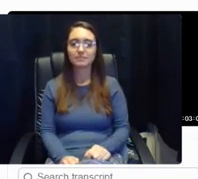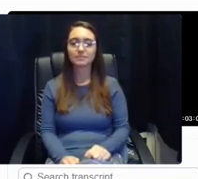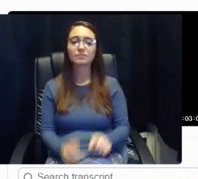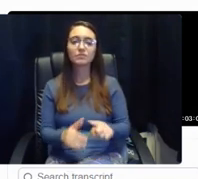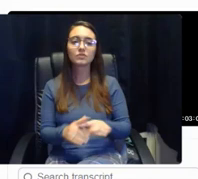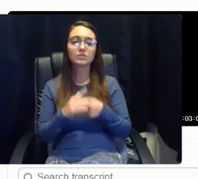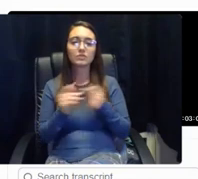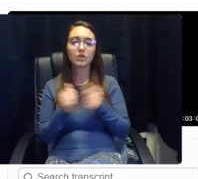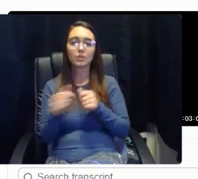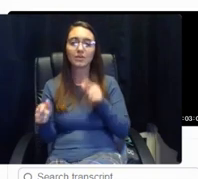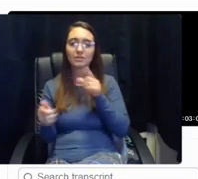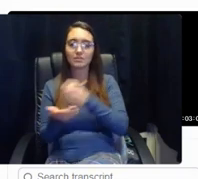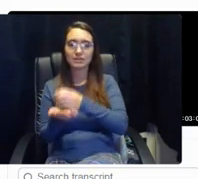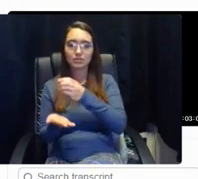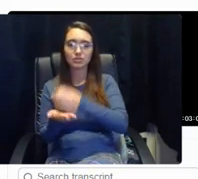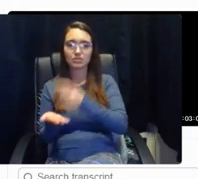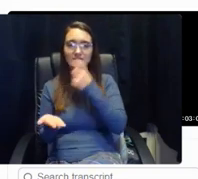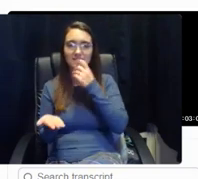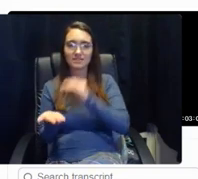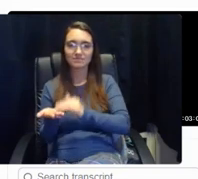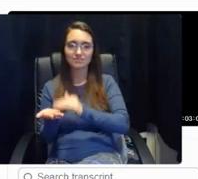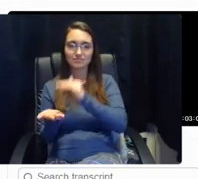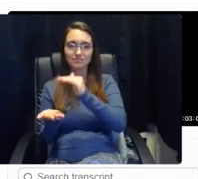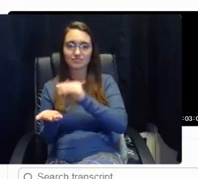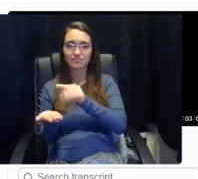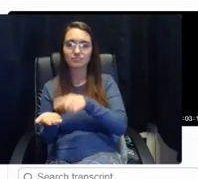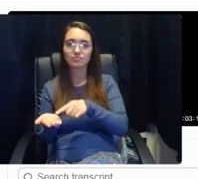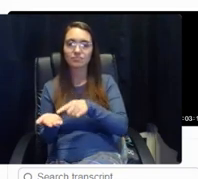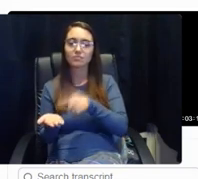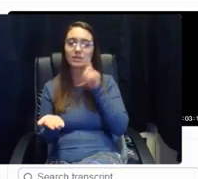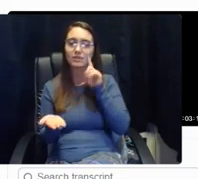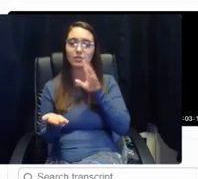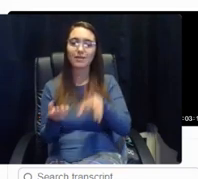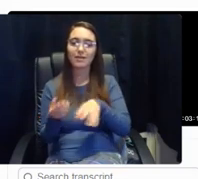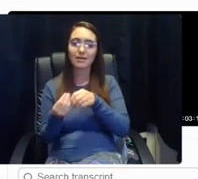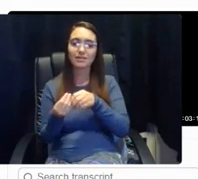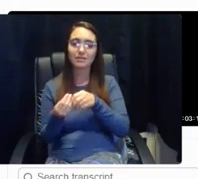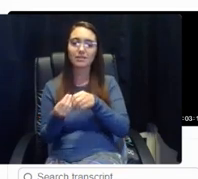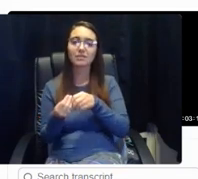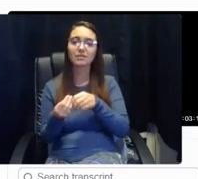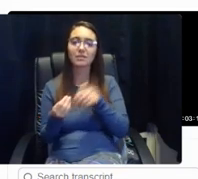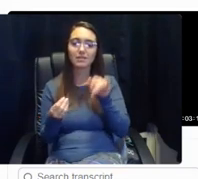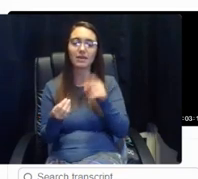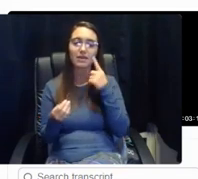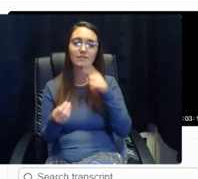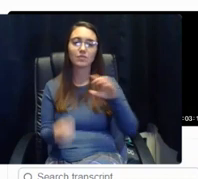this much in the beaker, and you adding this much as your